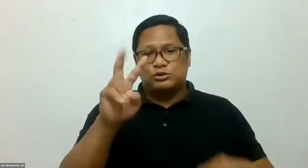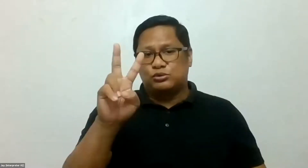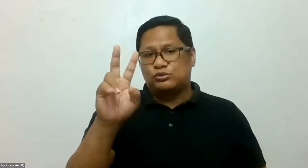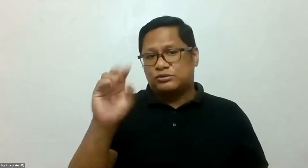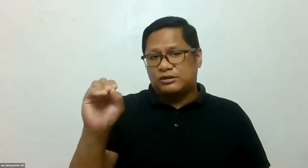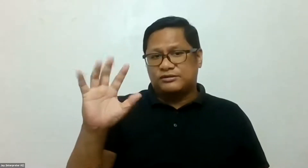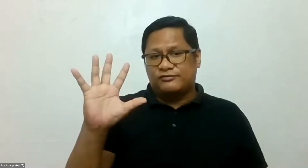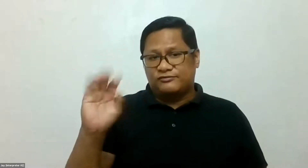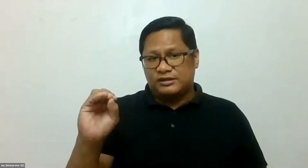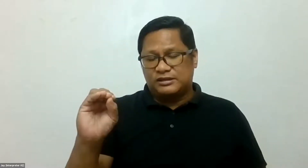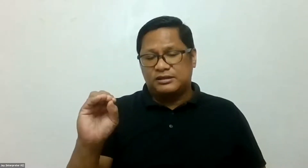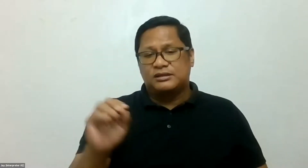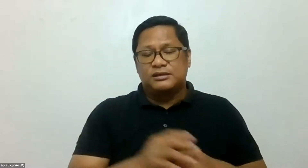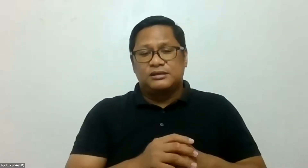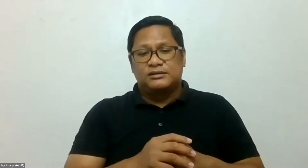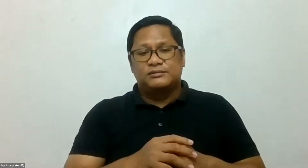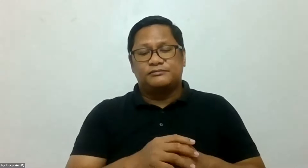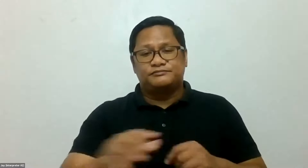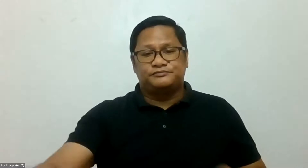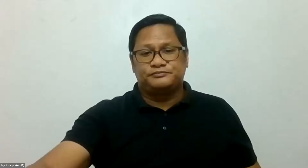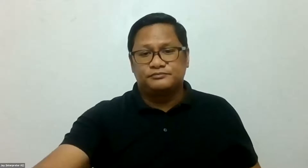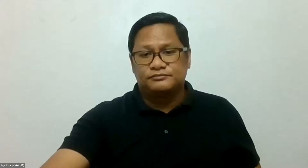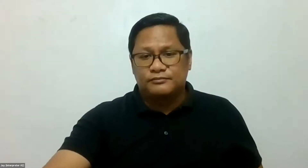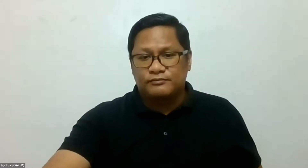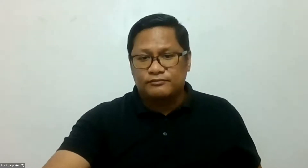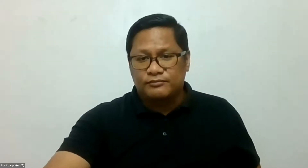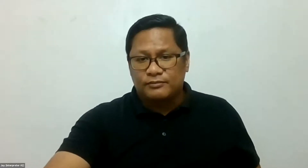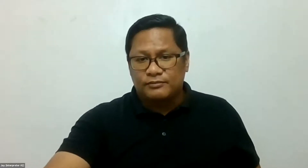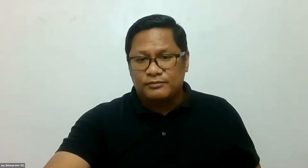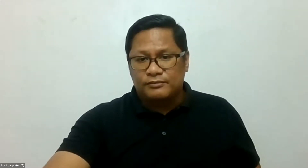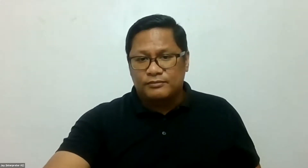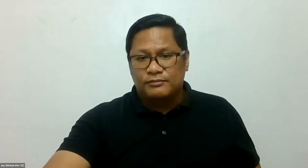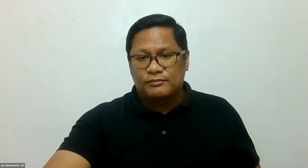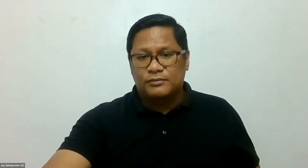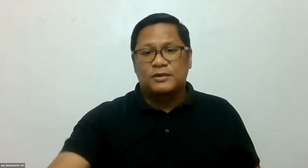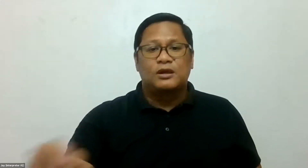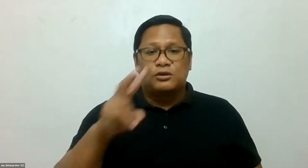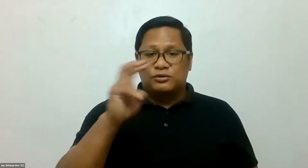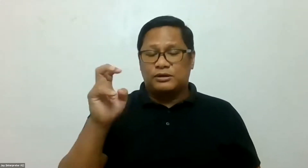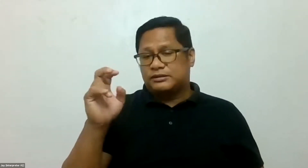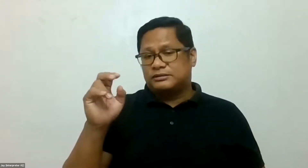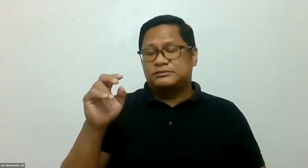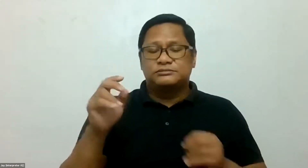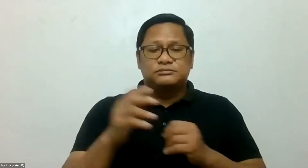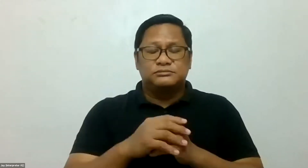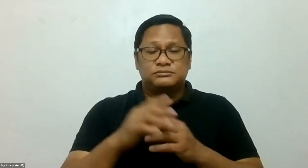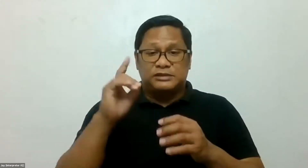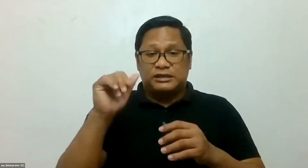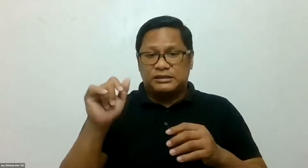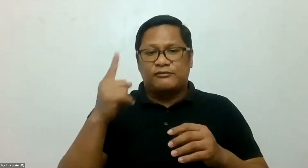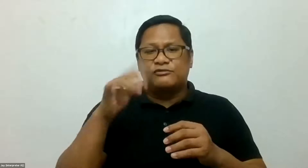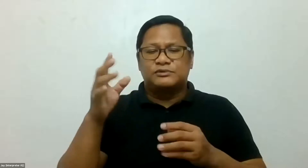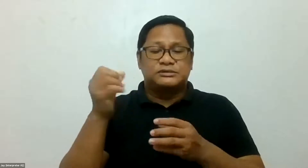2015, Abrigo explained. Based on the 2015 data of the Philippine Statistics